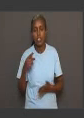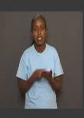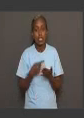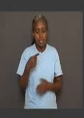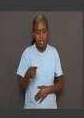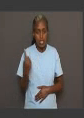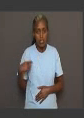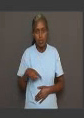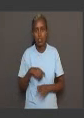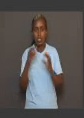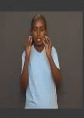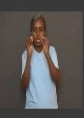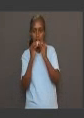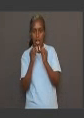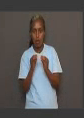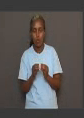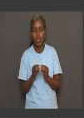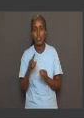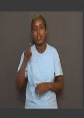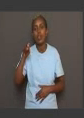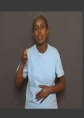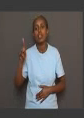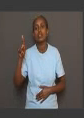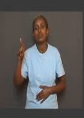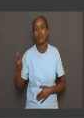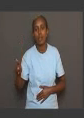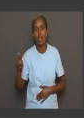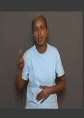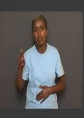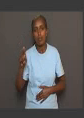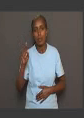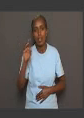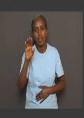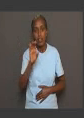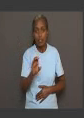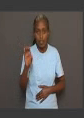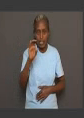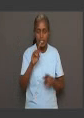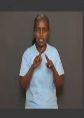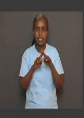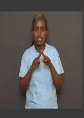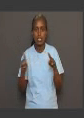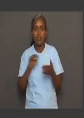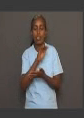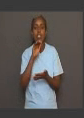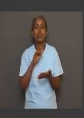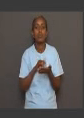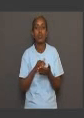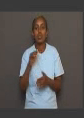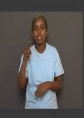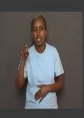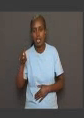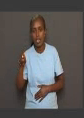then we can calculate x prime by finding the difference between